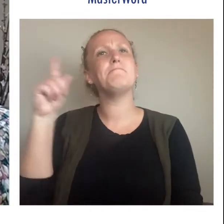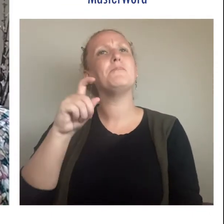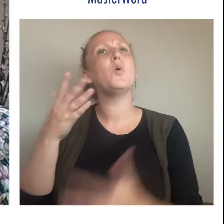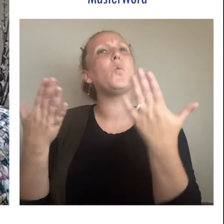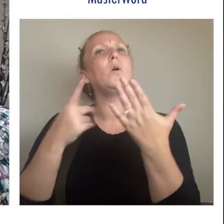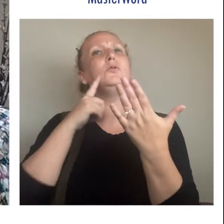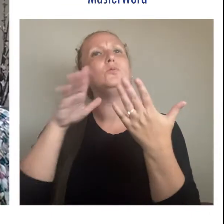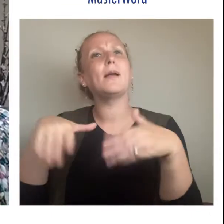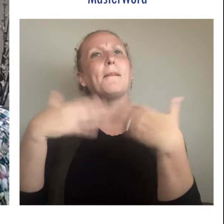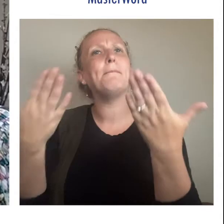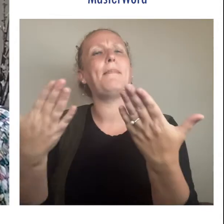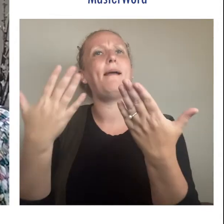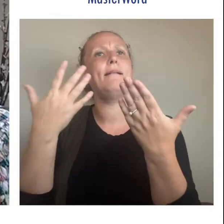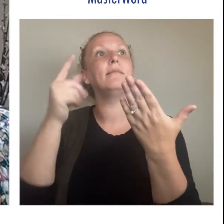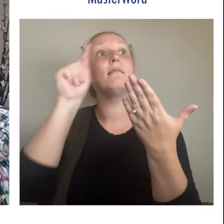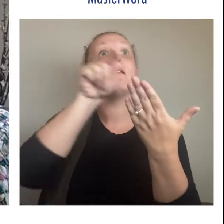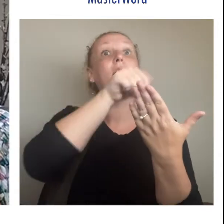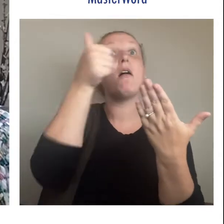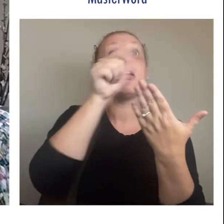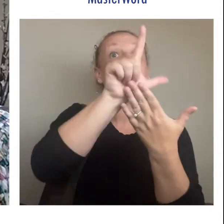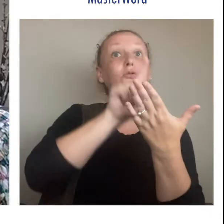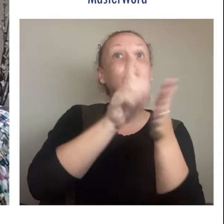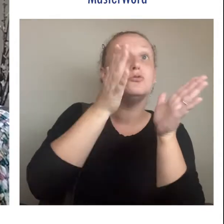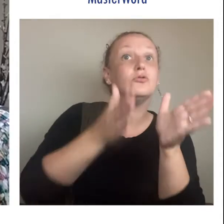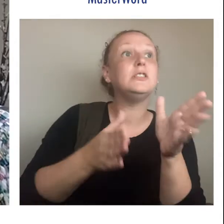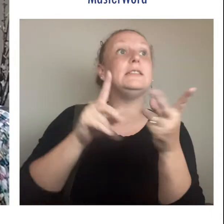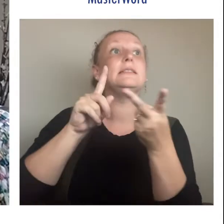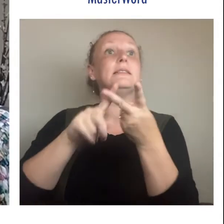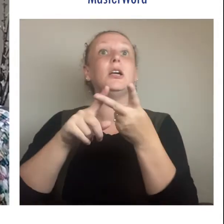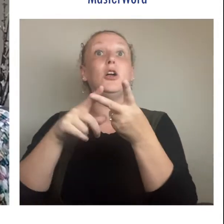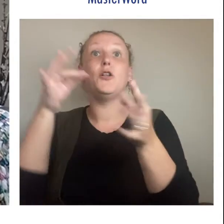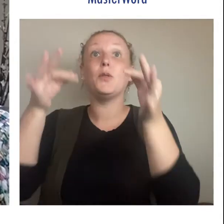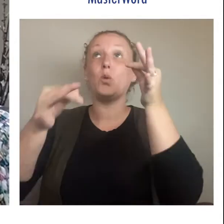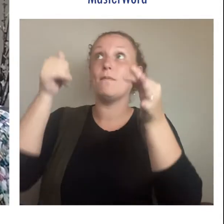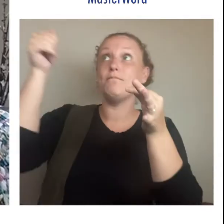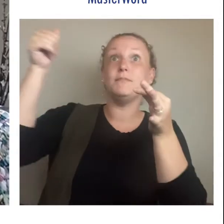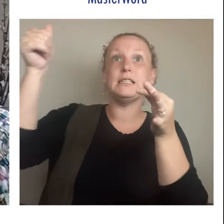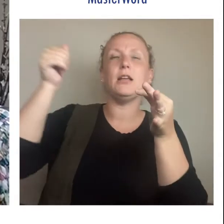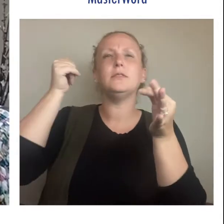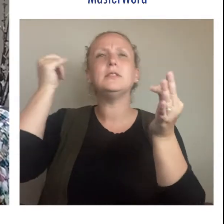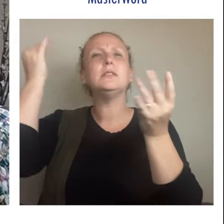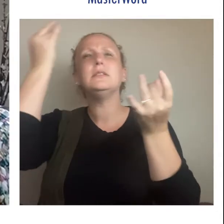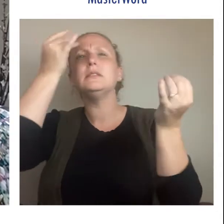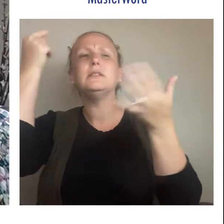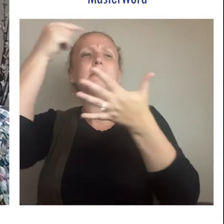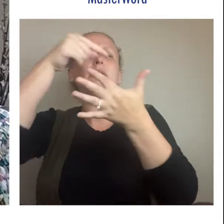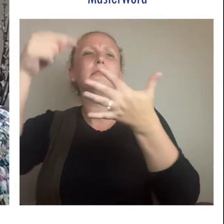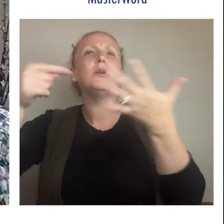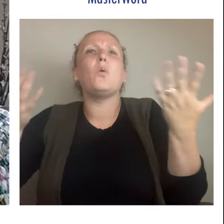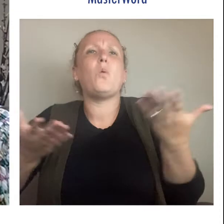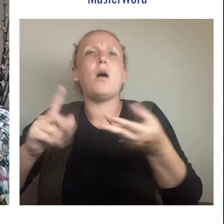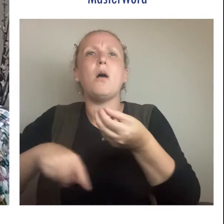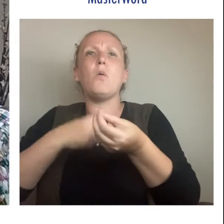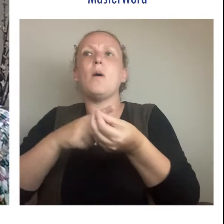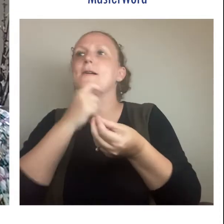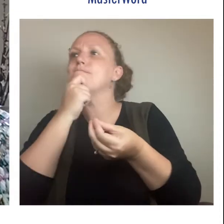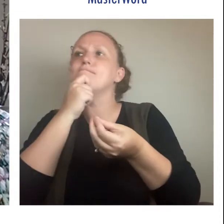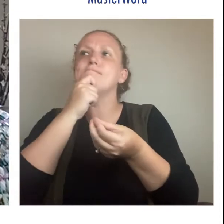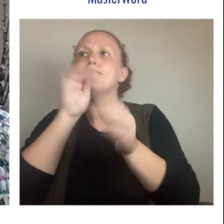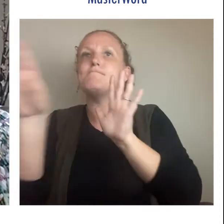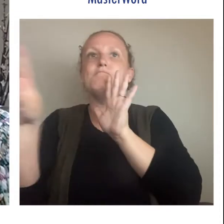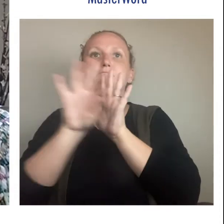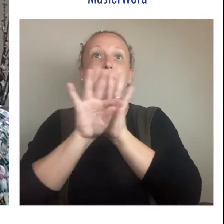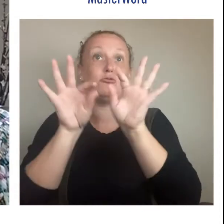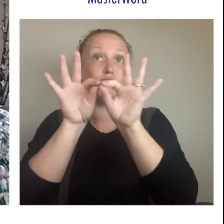other attorneys or for the courts or for anybody working in the legal profession to consider when hiring an interpreter?